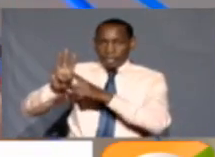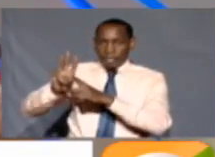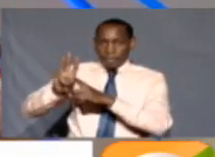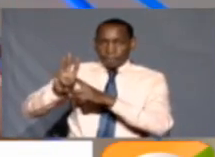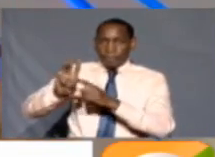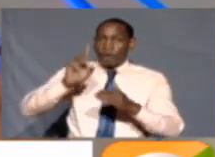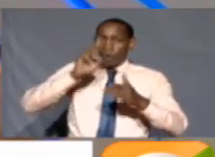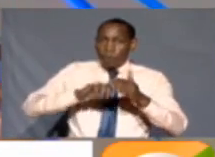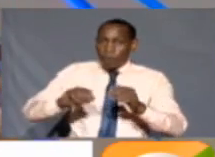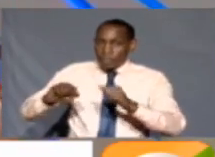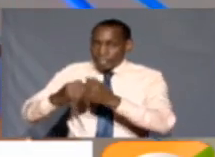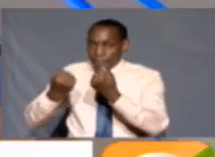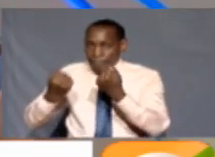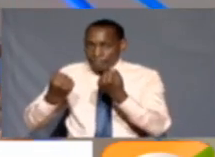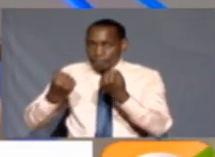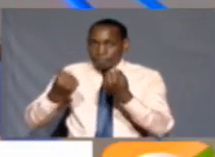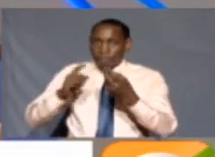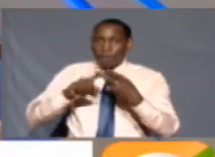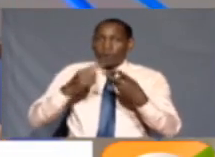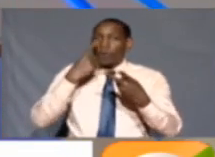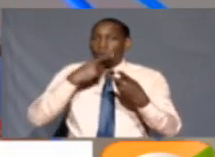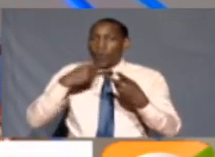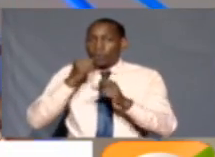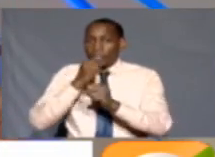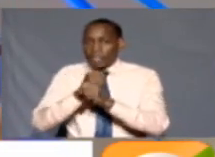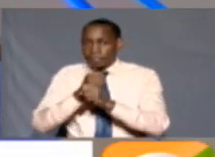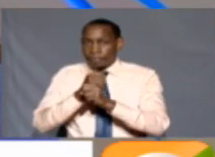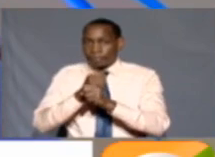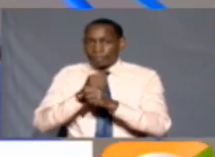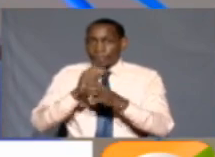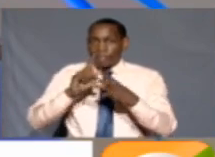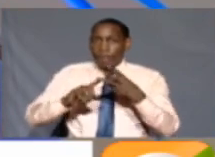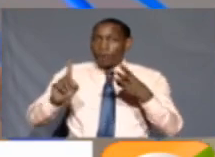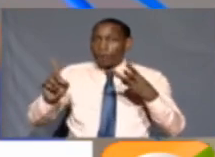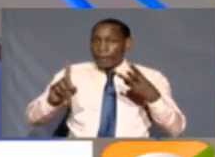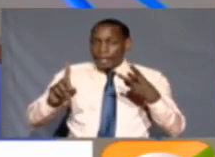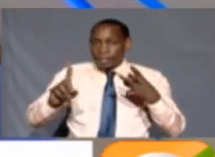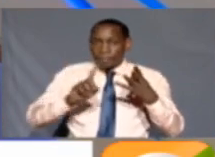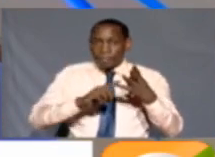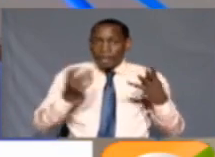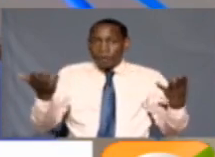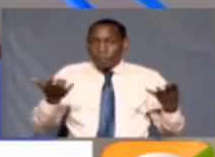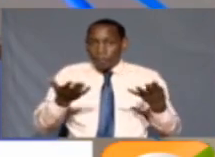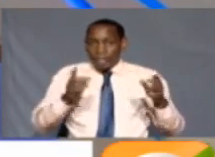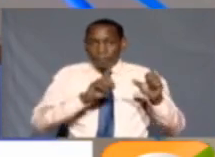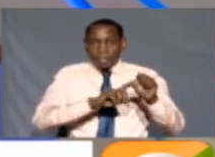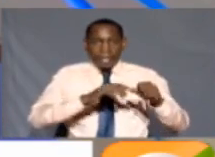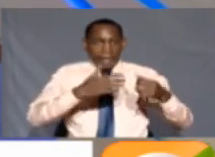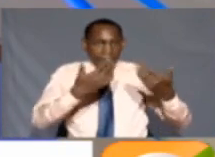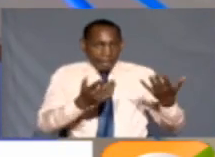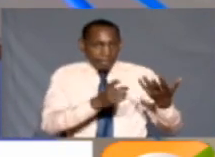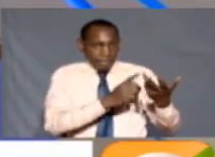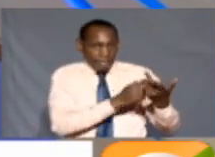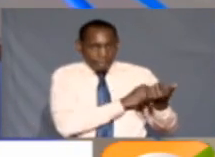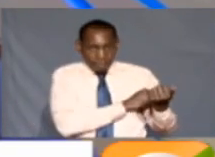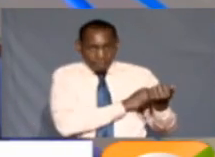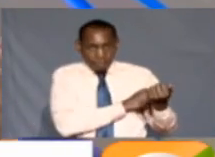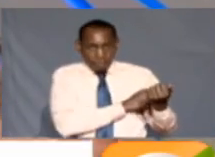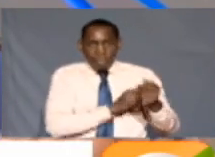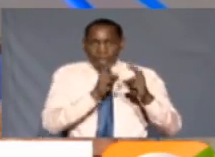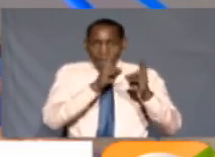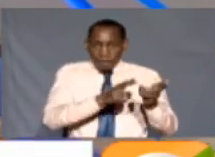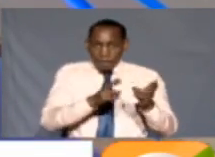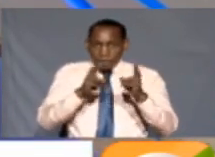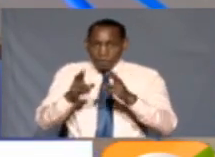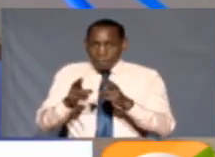What happened? What happened? Who did it? When? Where was it? And how much? So we normally